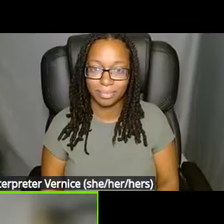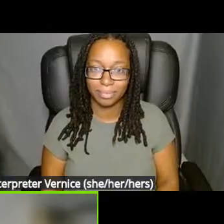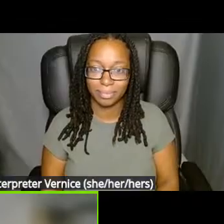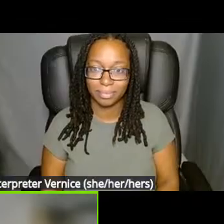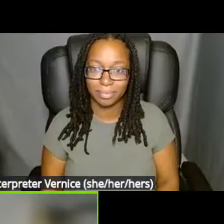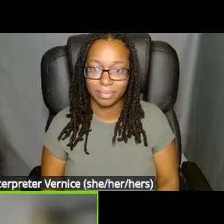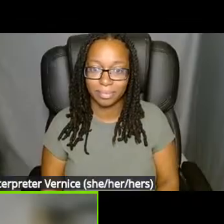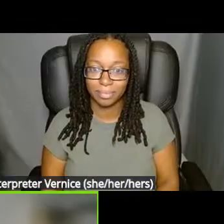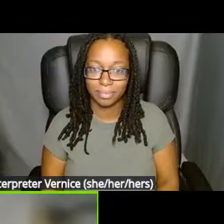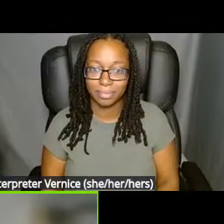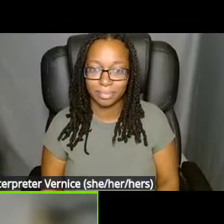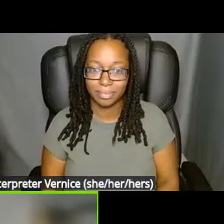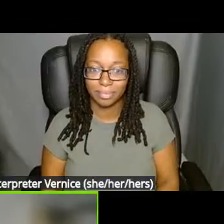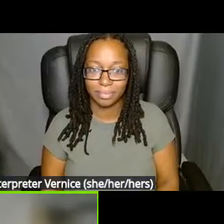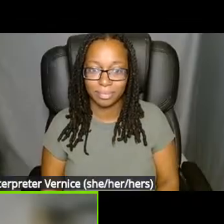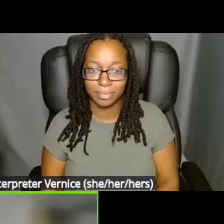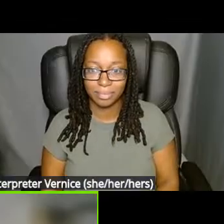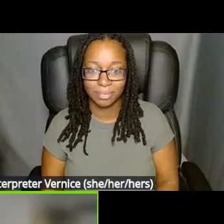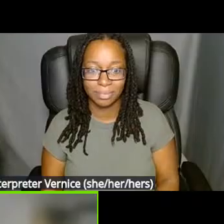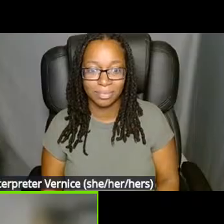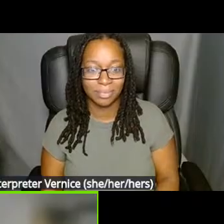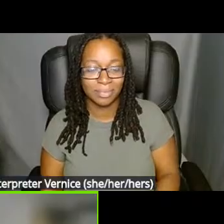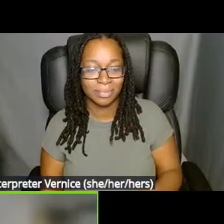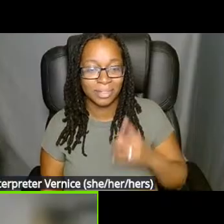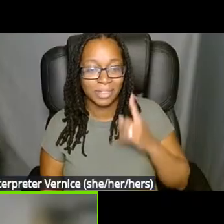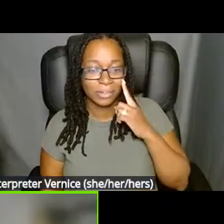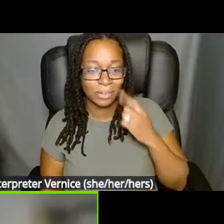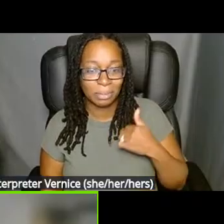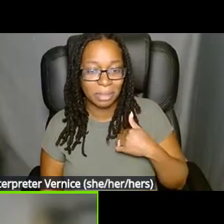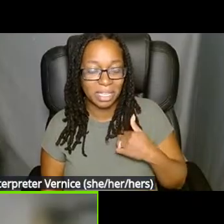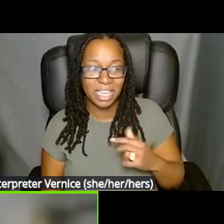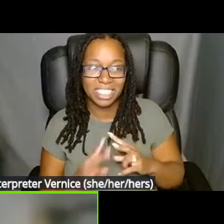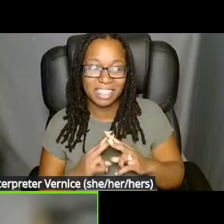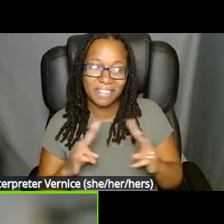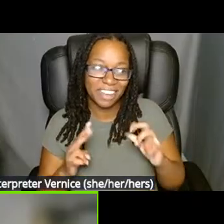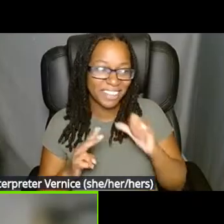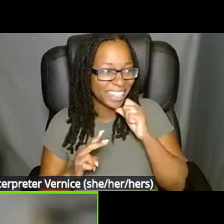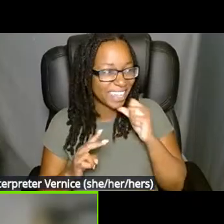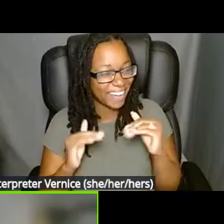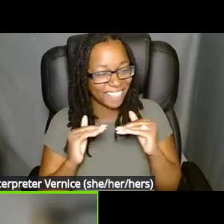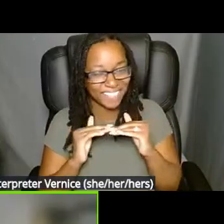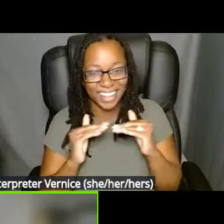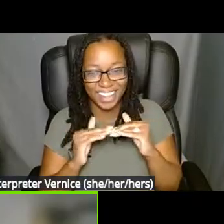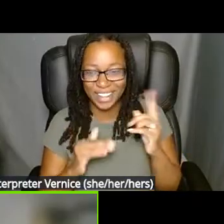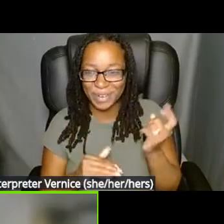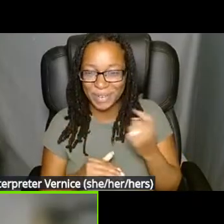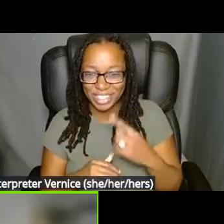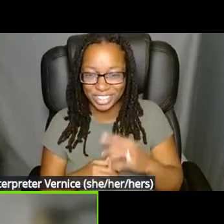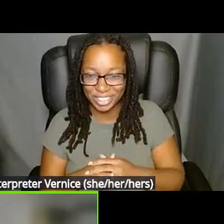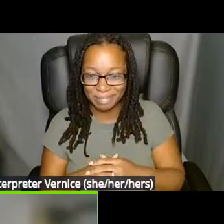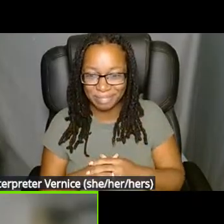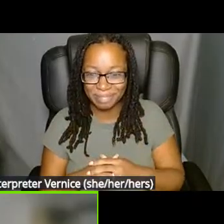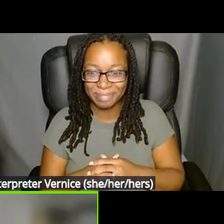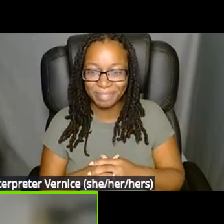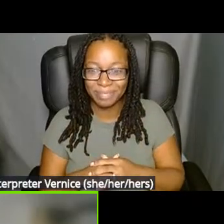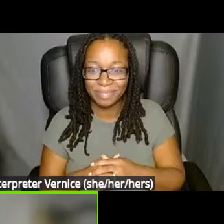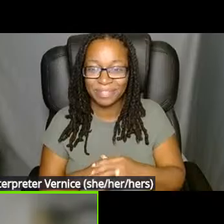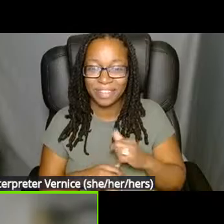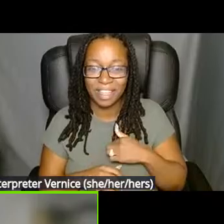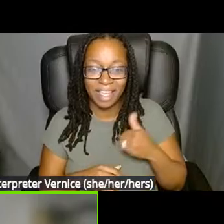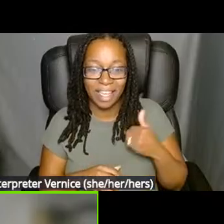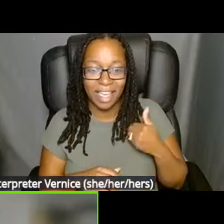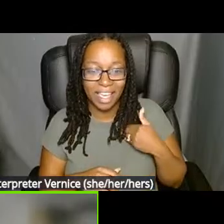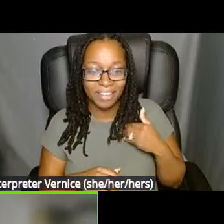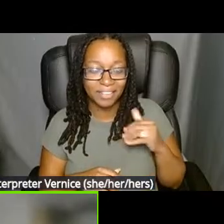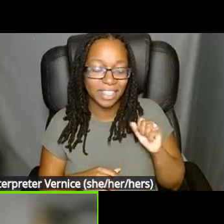For me, it's a very unfair question, to be honest. Because I'm in semiconductors, inherently it's global. Like